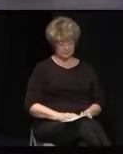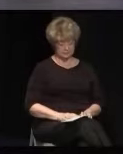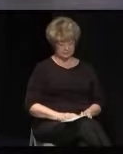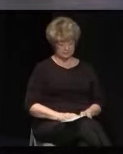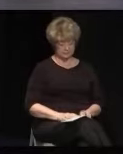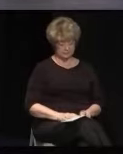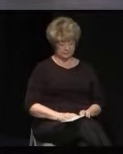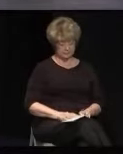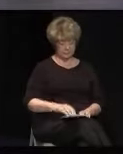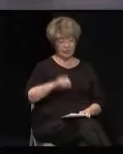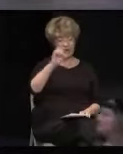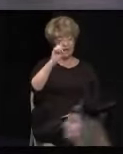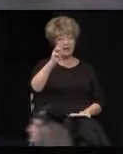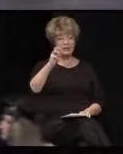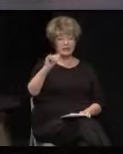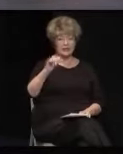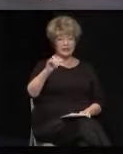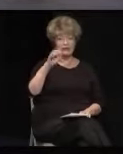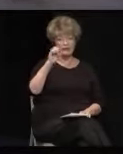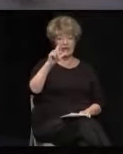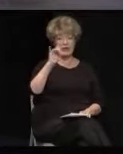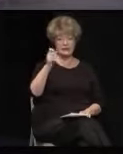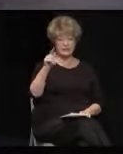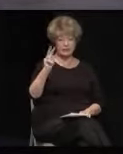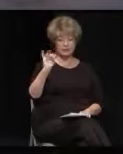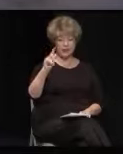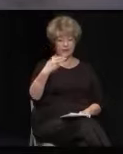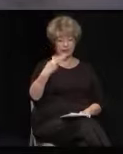Emily Elizabeth Prophet.